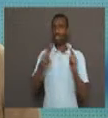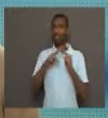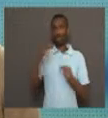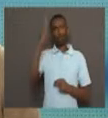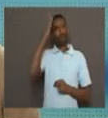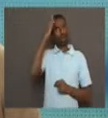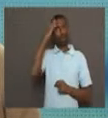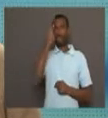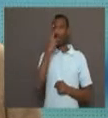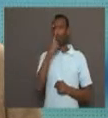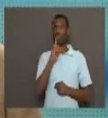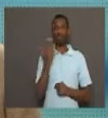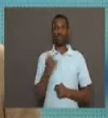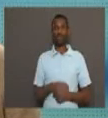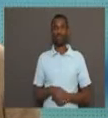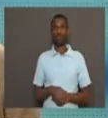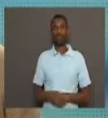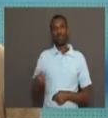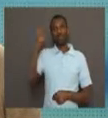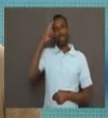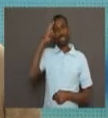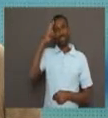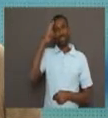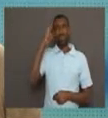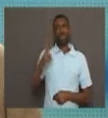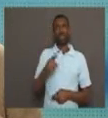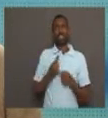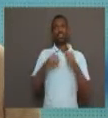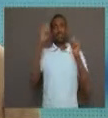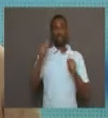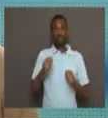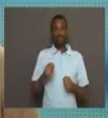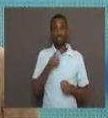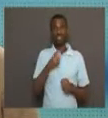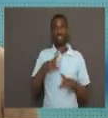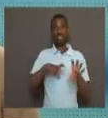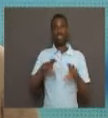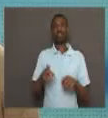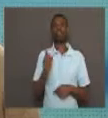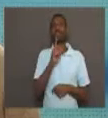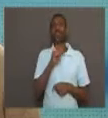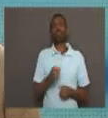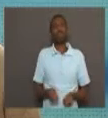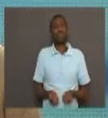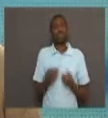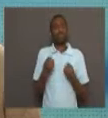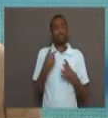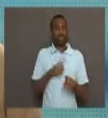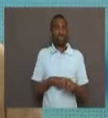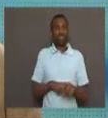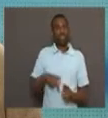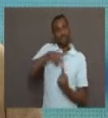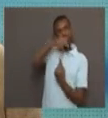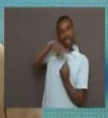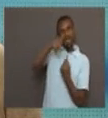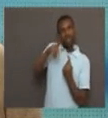Rutherford conducted the experiment many times and decided that the particles must